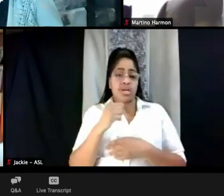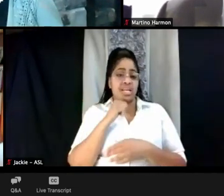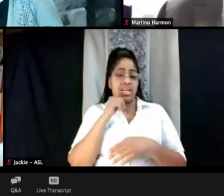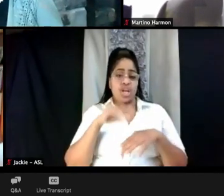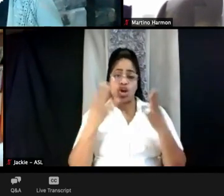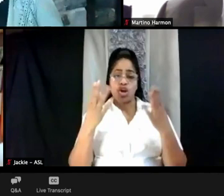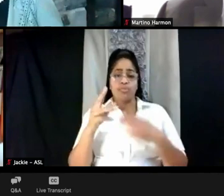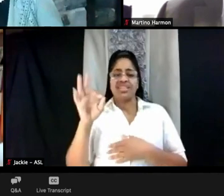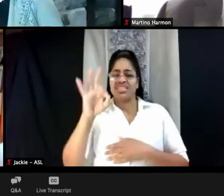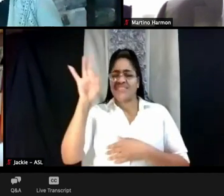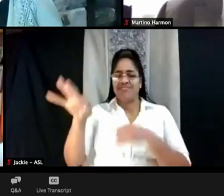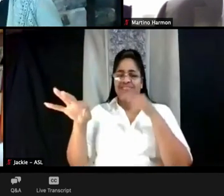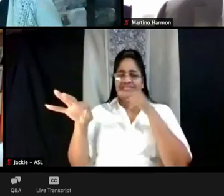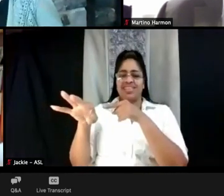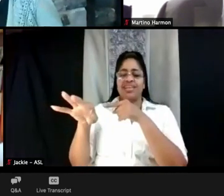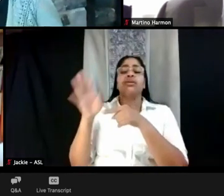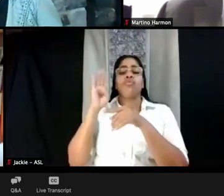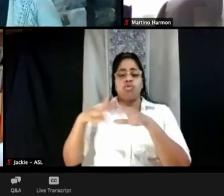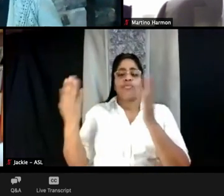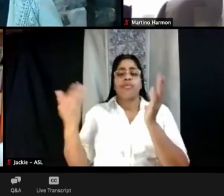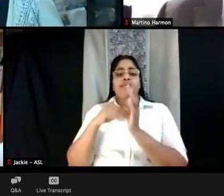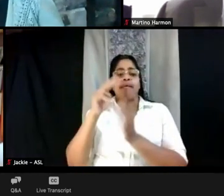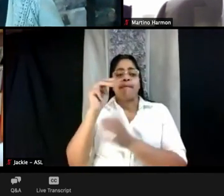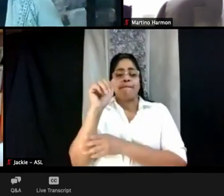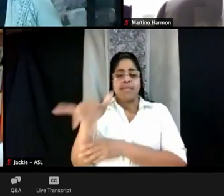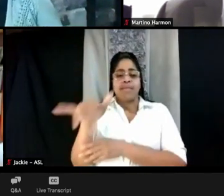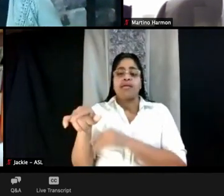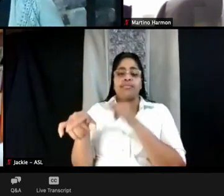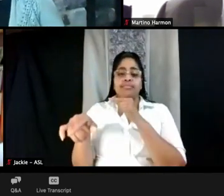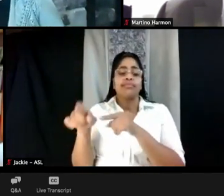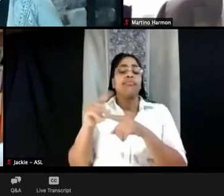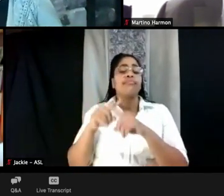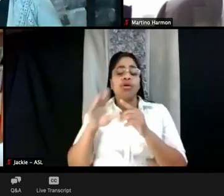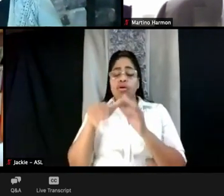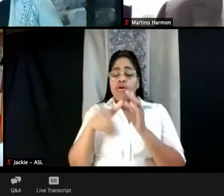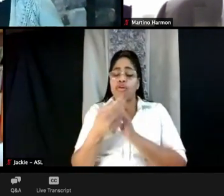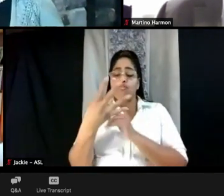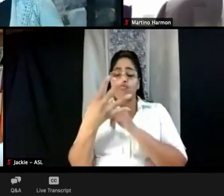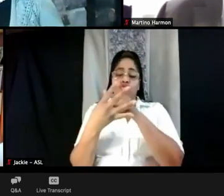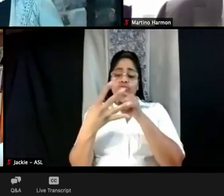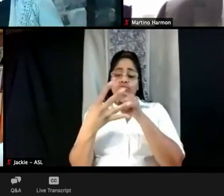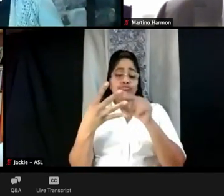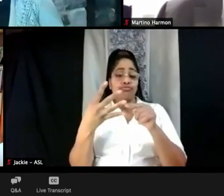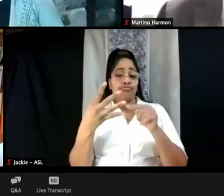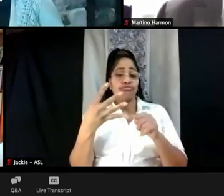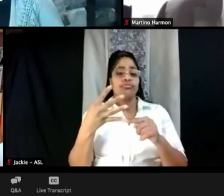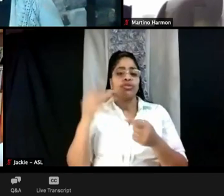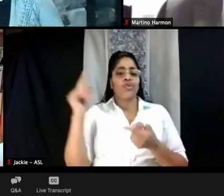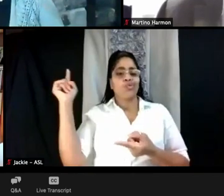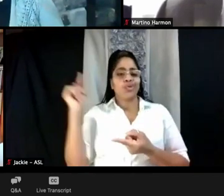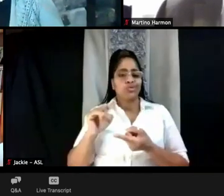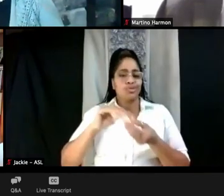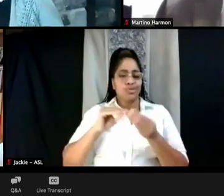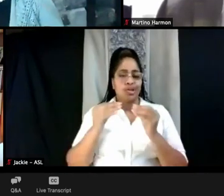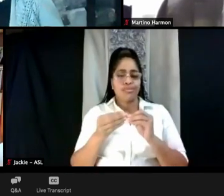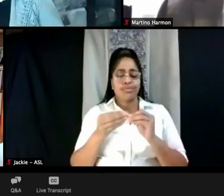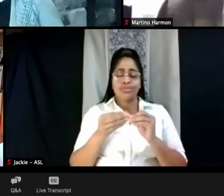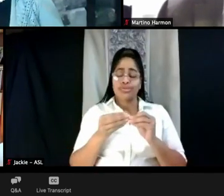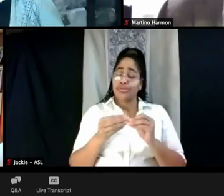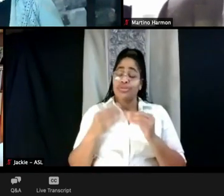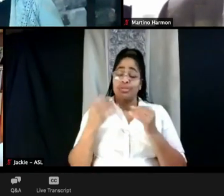M Flint. They will be open again in May, but all 4 of the other centers are at reduced capacity. As I said, we're at